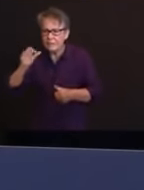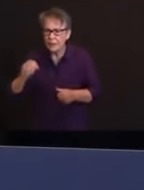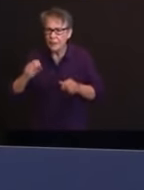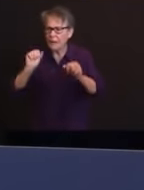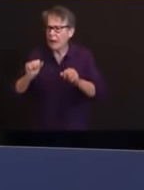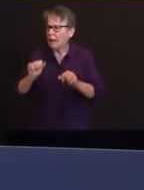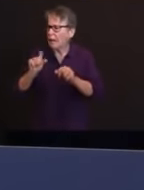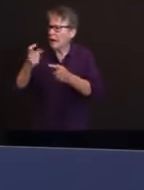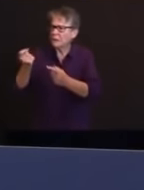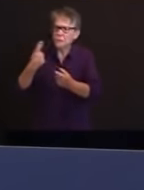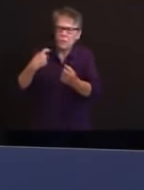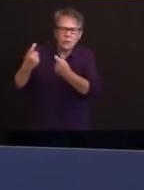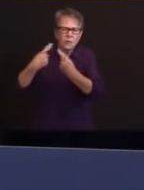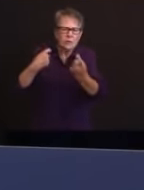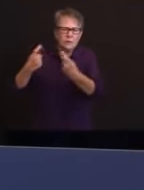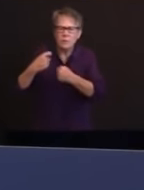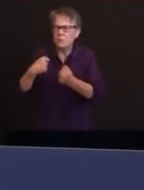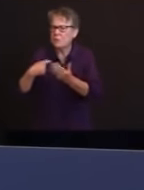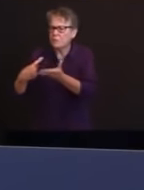the situation.